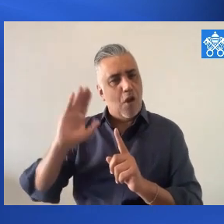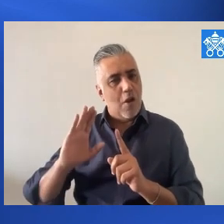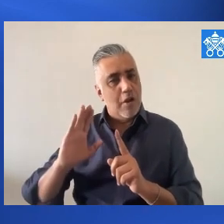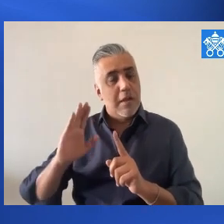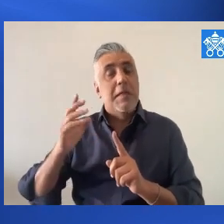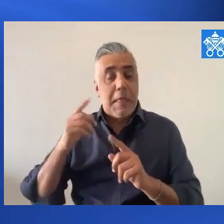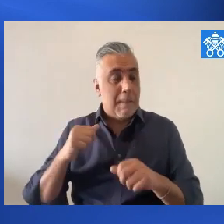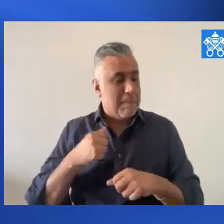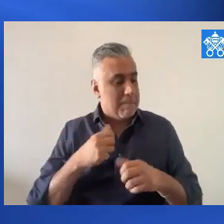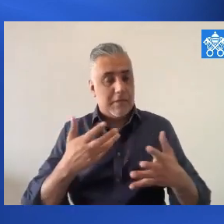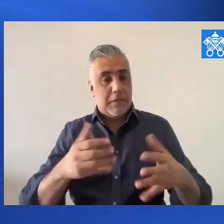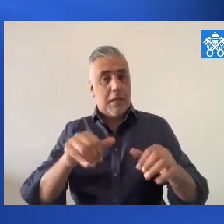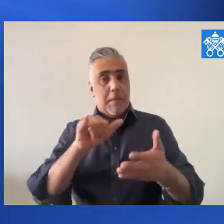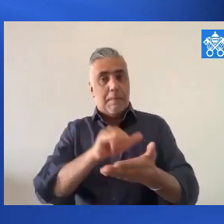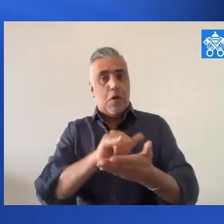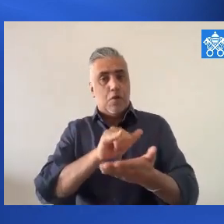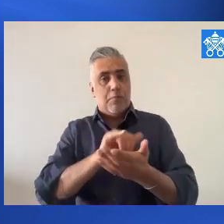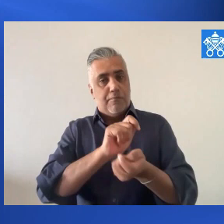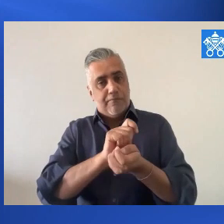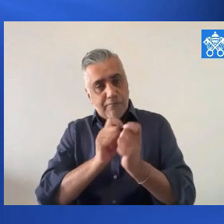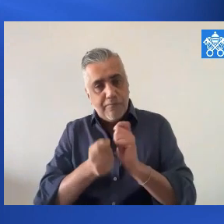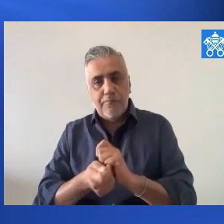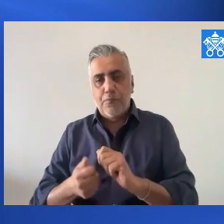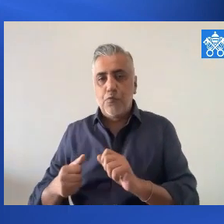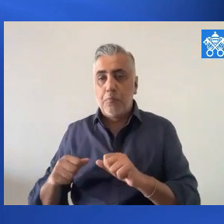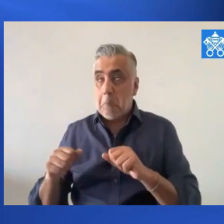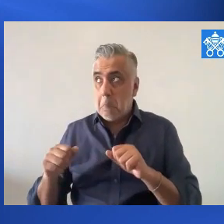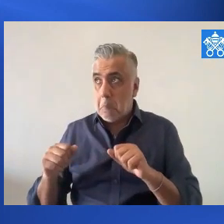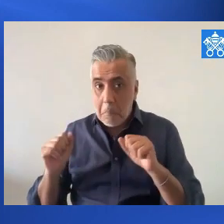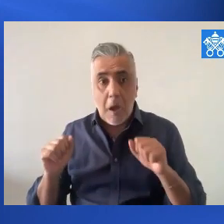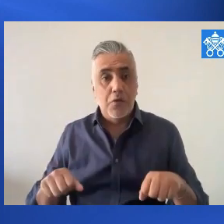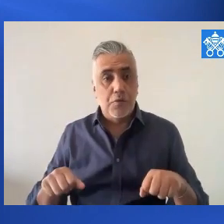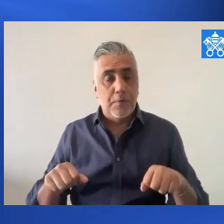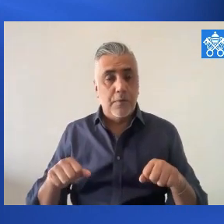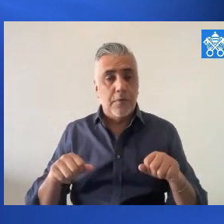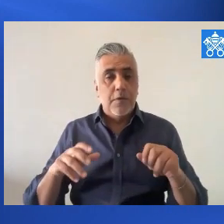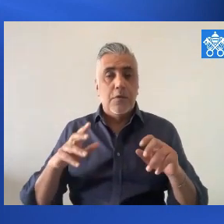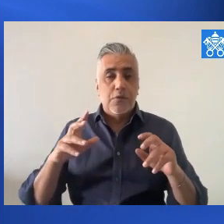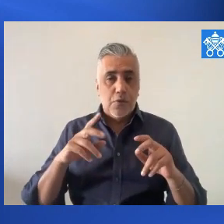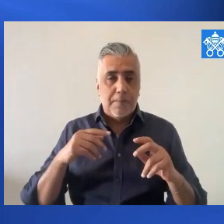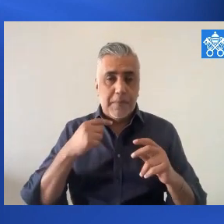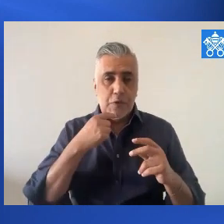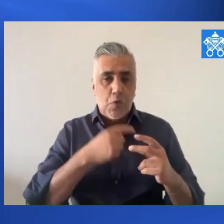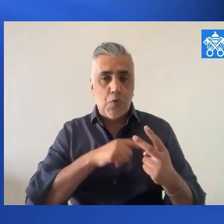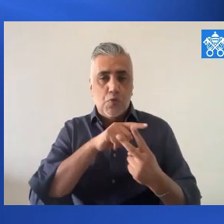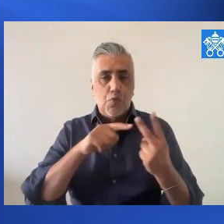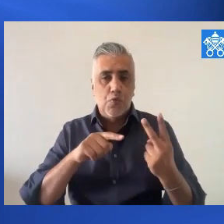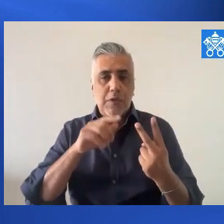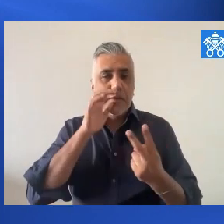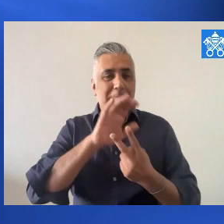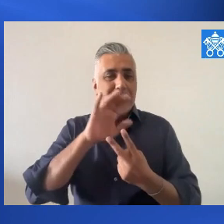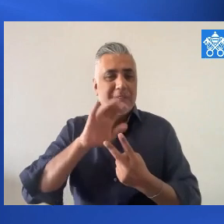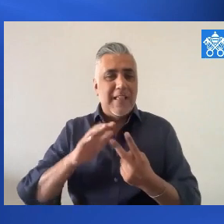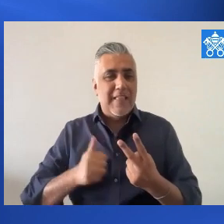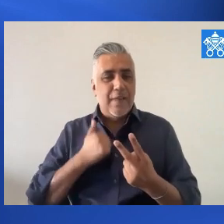loving presence of God, who makes the impossible possible. It's said that